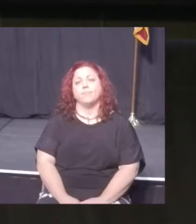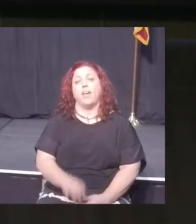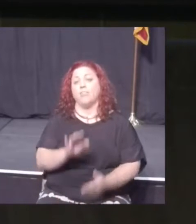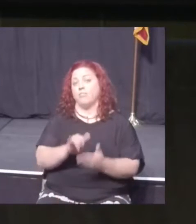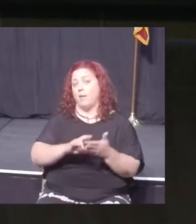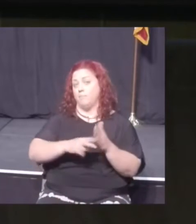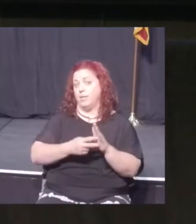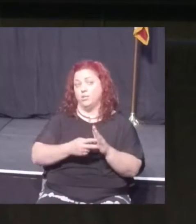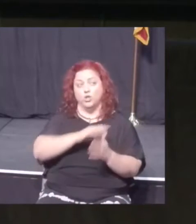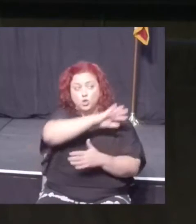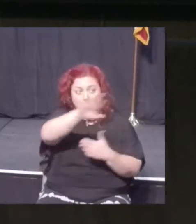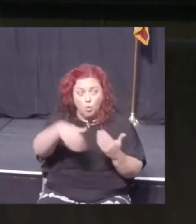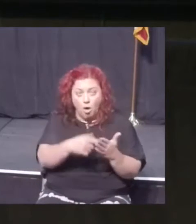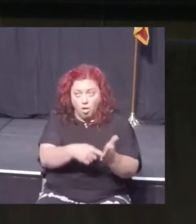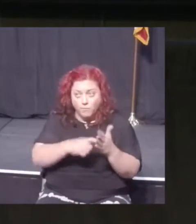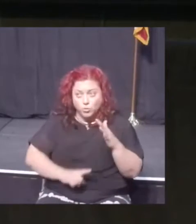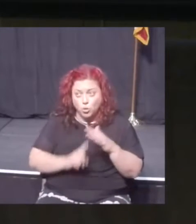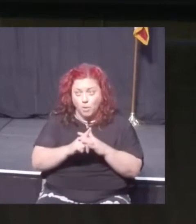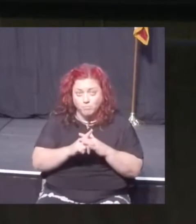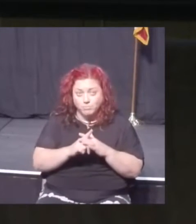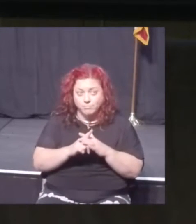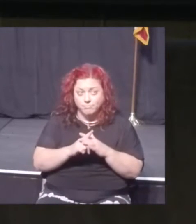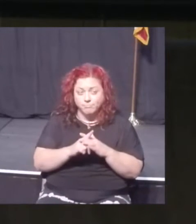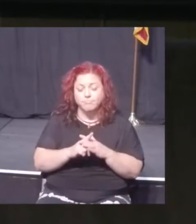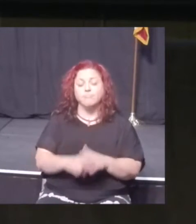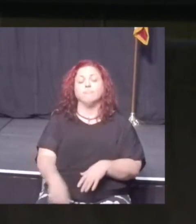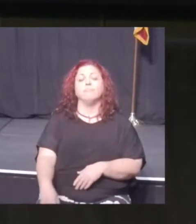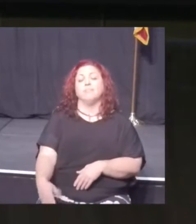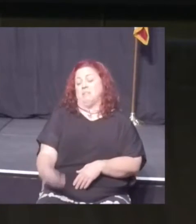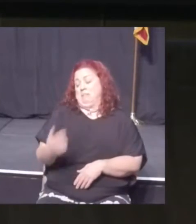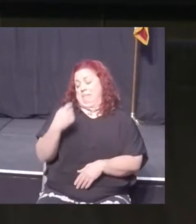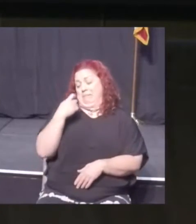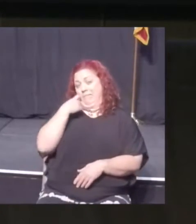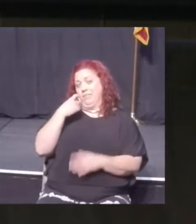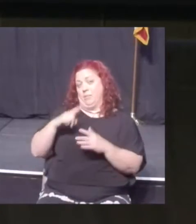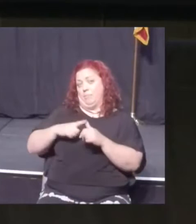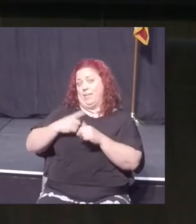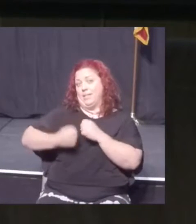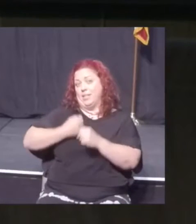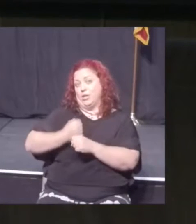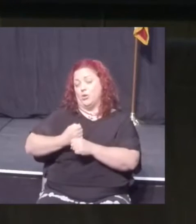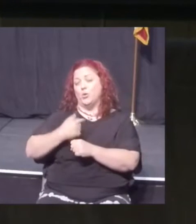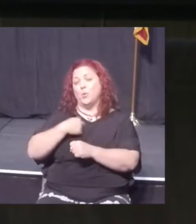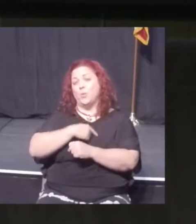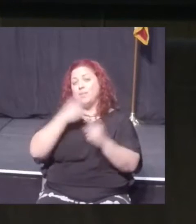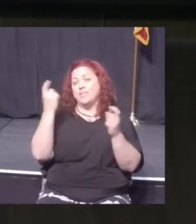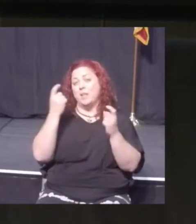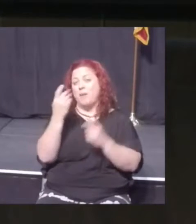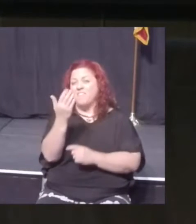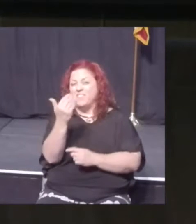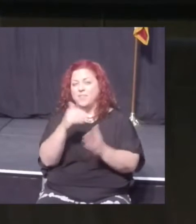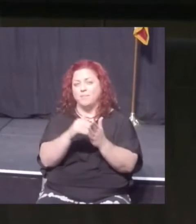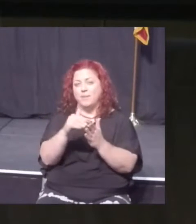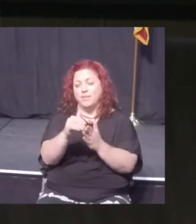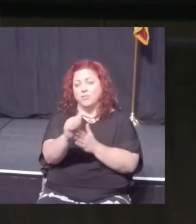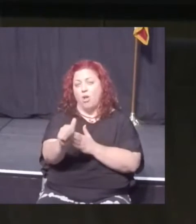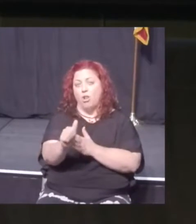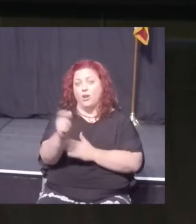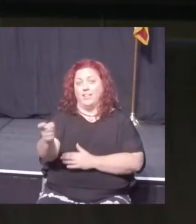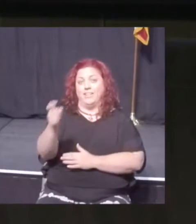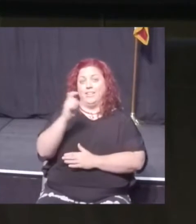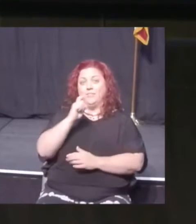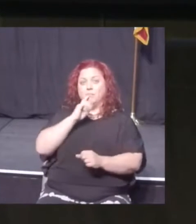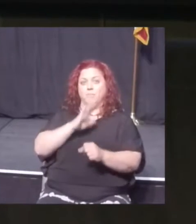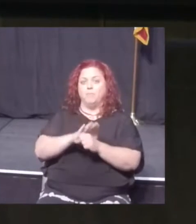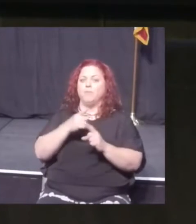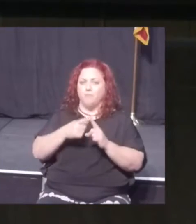That means you all have to show up. Earlier this year, we celebrated a $15 million gift commitment from